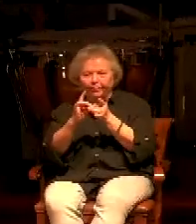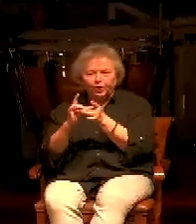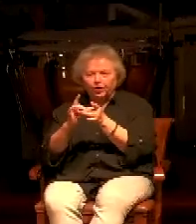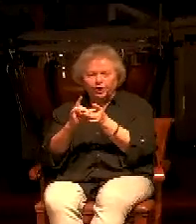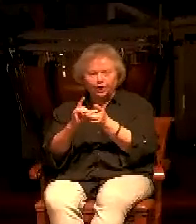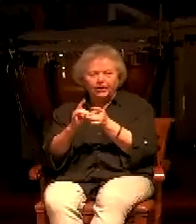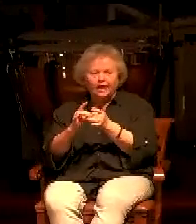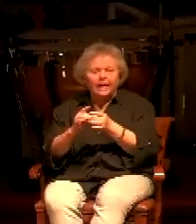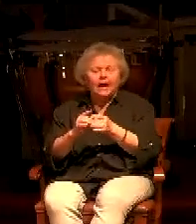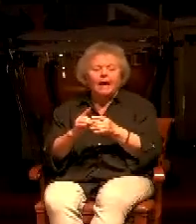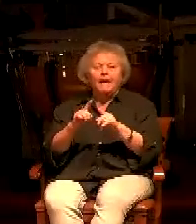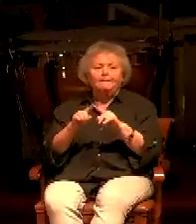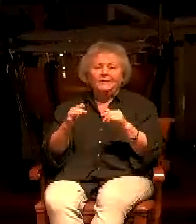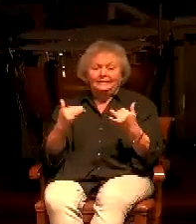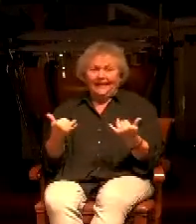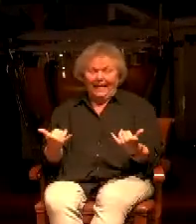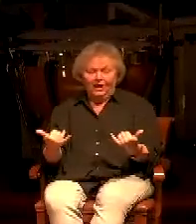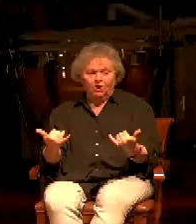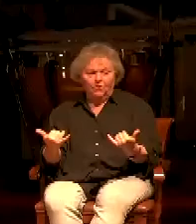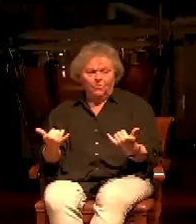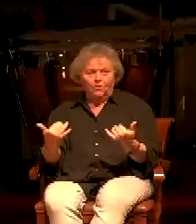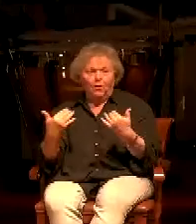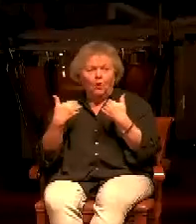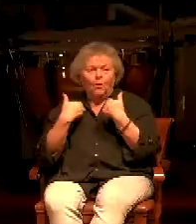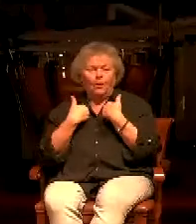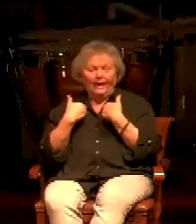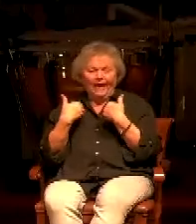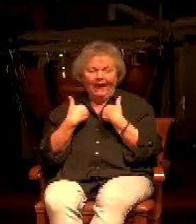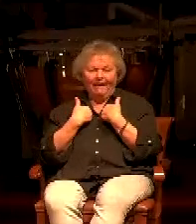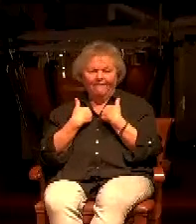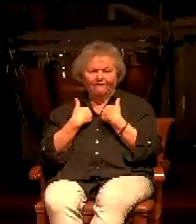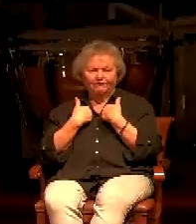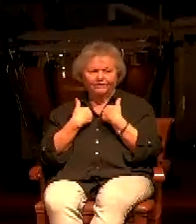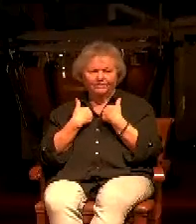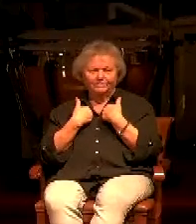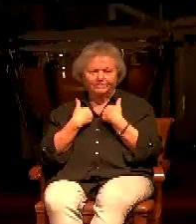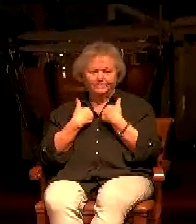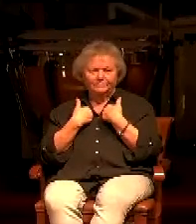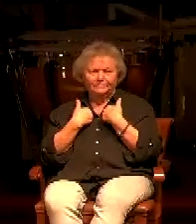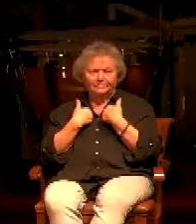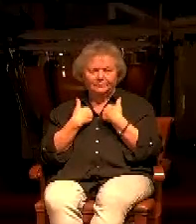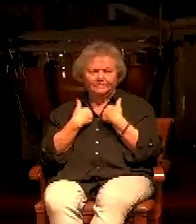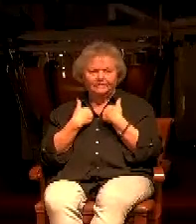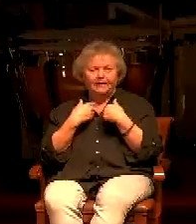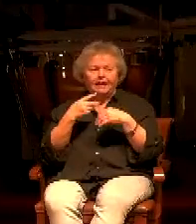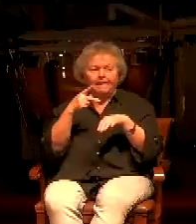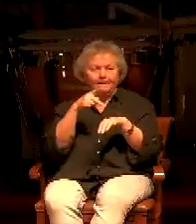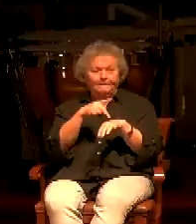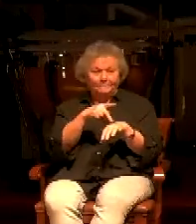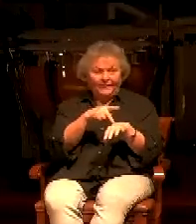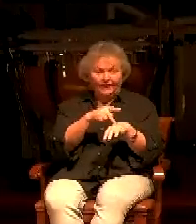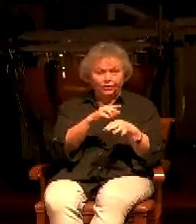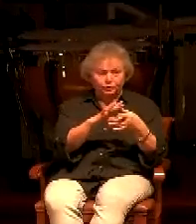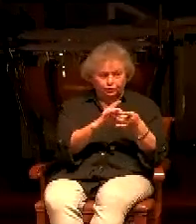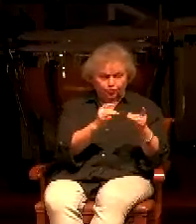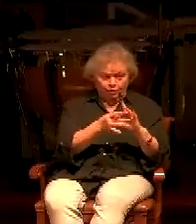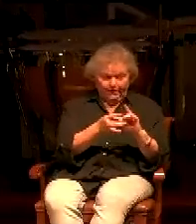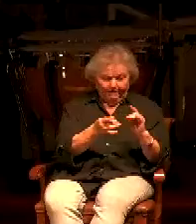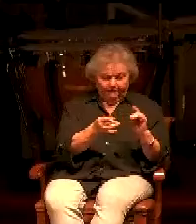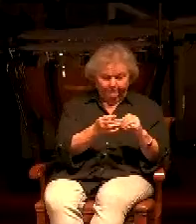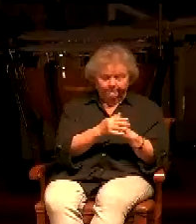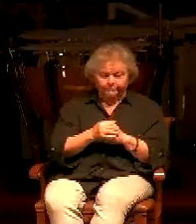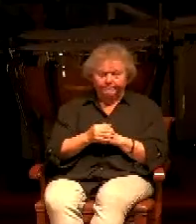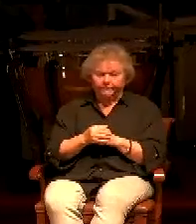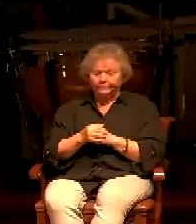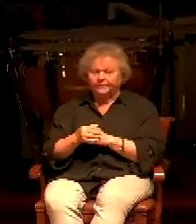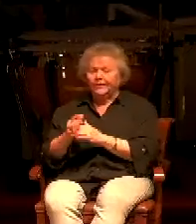what Peter's doing and what Jesus is doing. And he doesn't do this on accident. He does this on purpose so that we will understand that in the midst